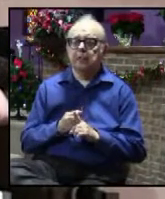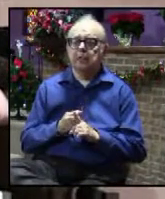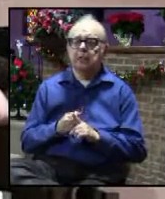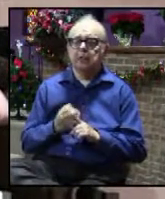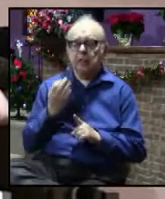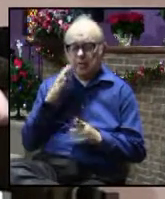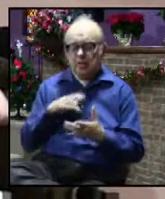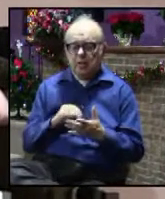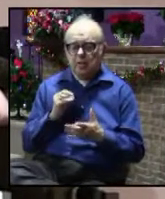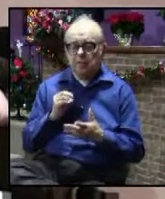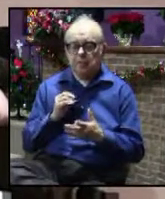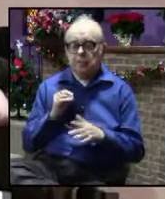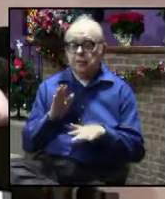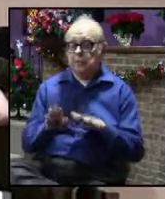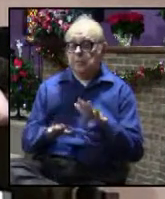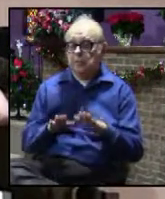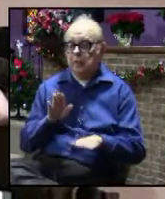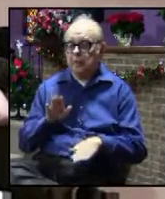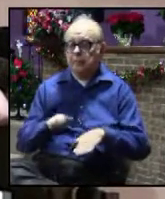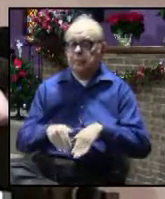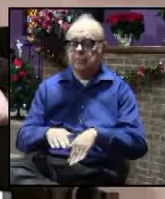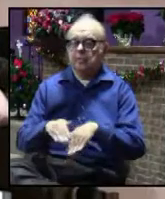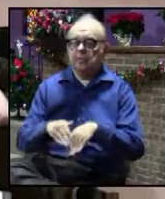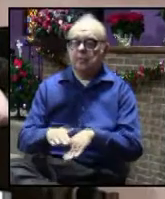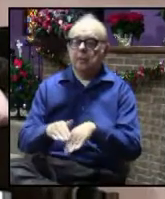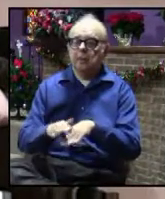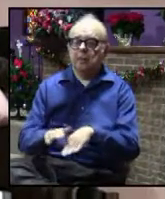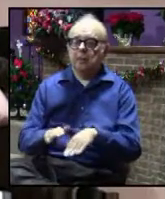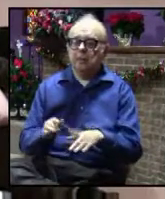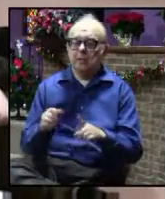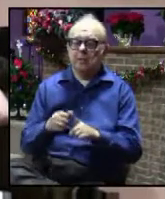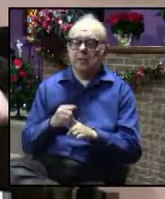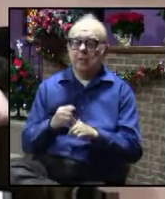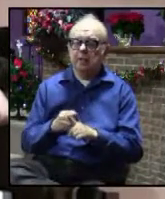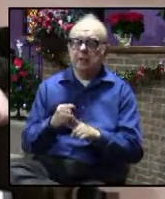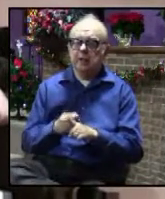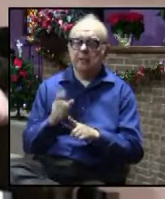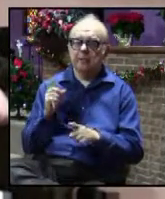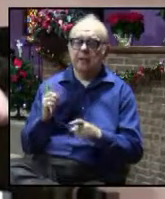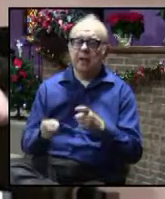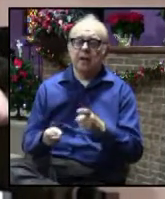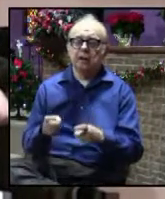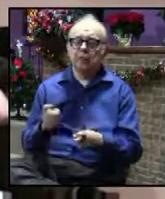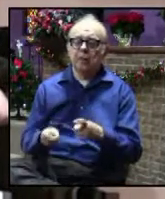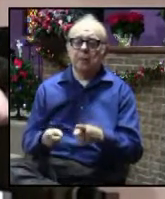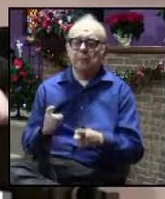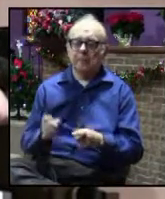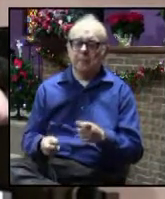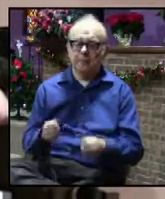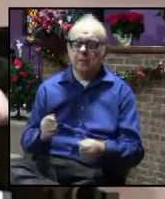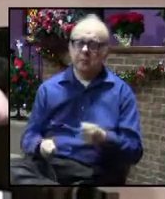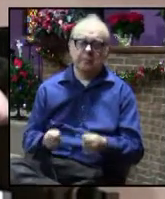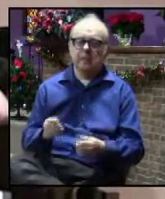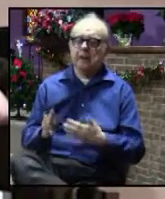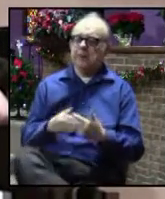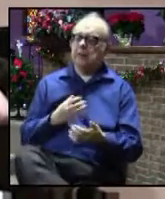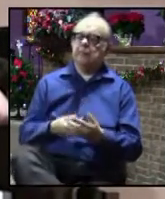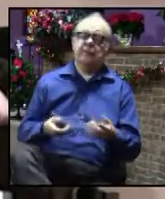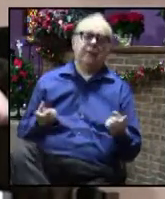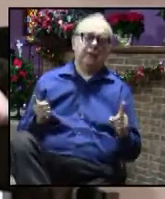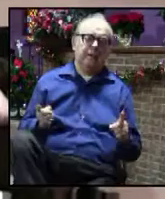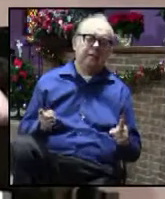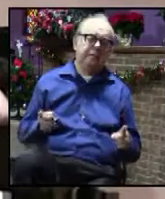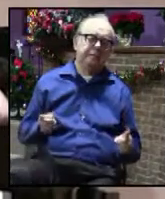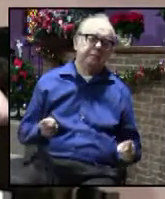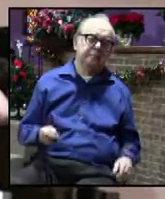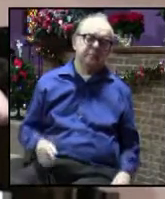And if we learn to march to the beat of that drum, no matter what's going on, no matter